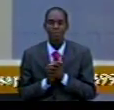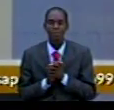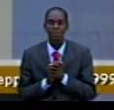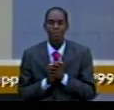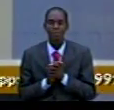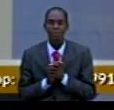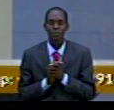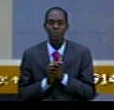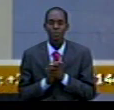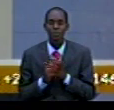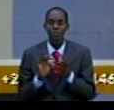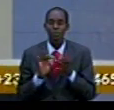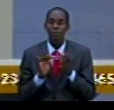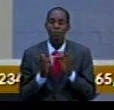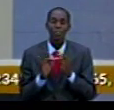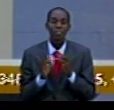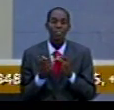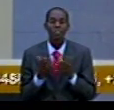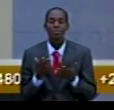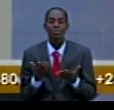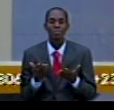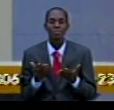Social media platforms.